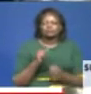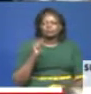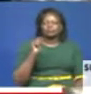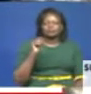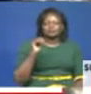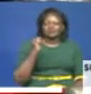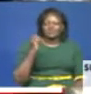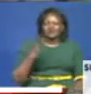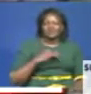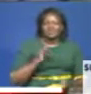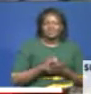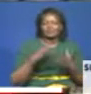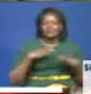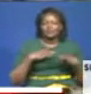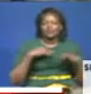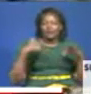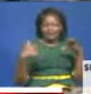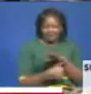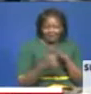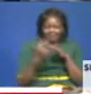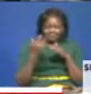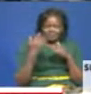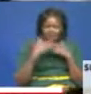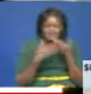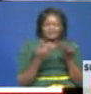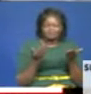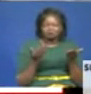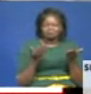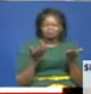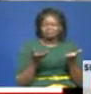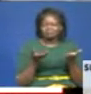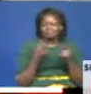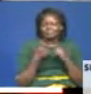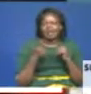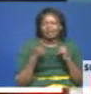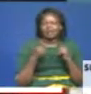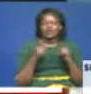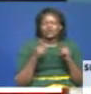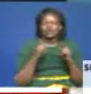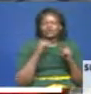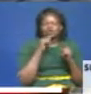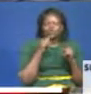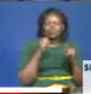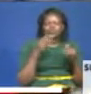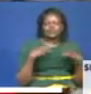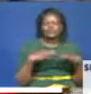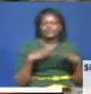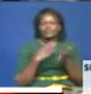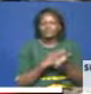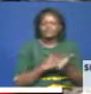number of people have been trapped inside the collapsed building. However, no casualties have been reported so far.